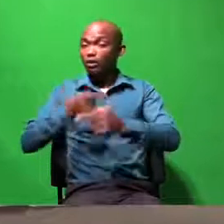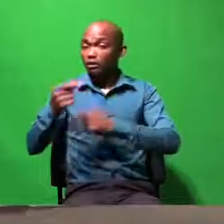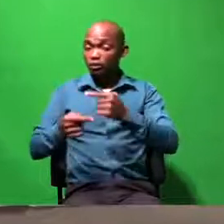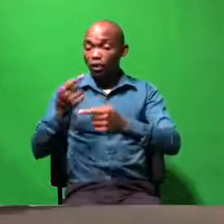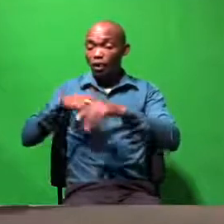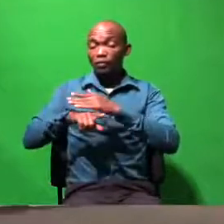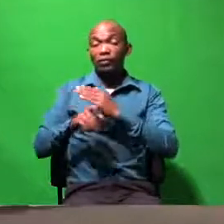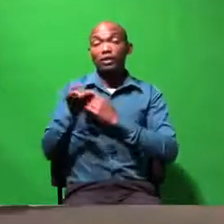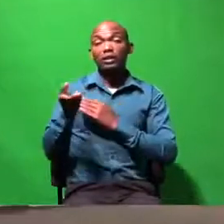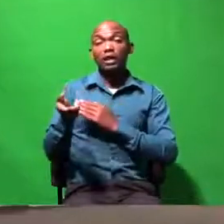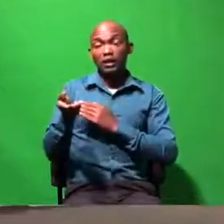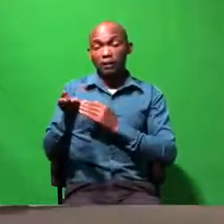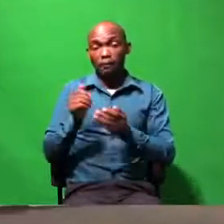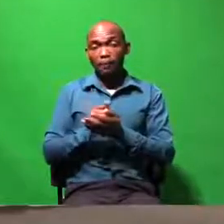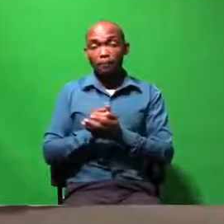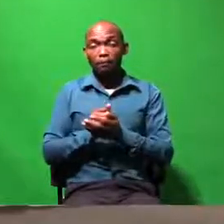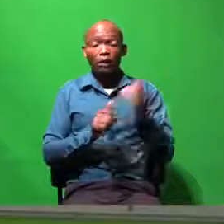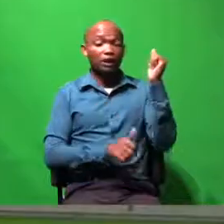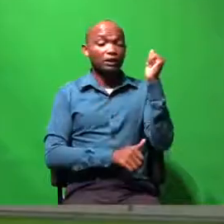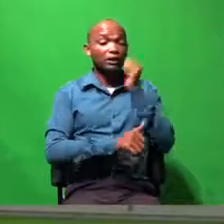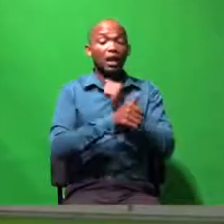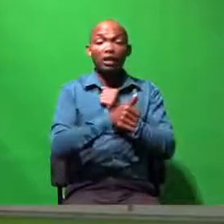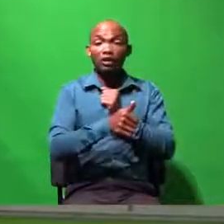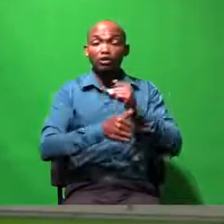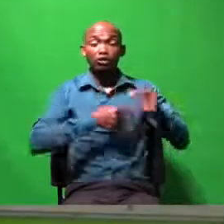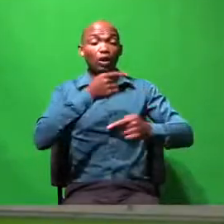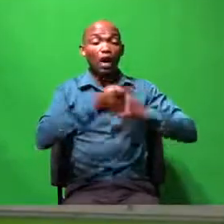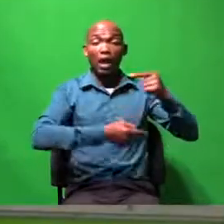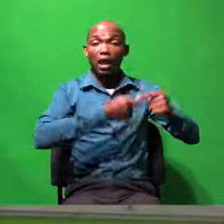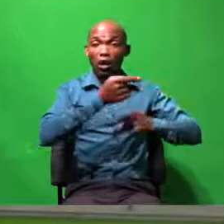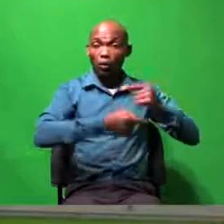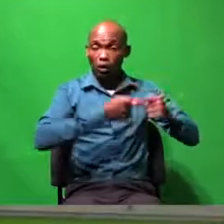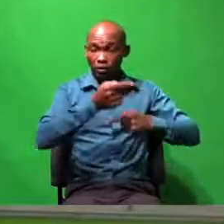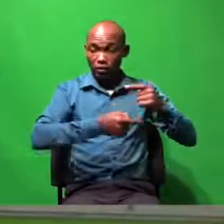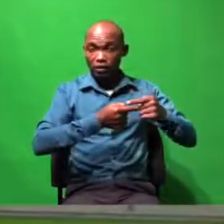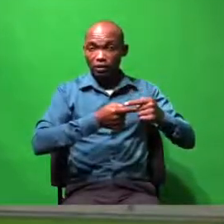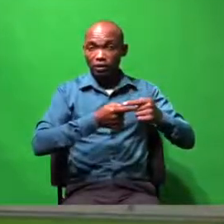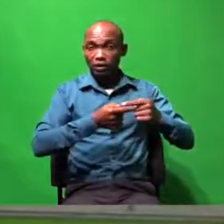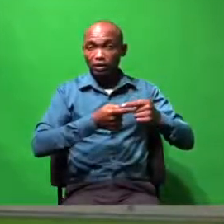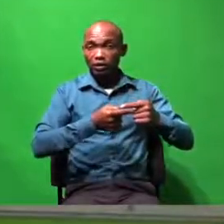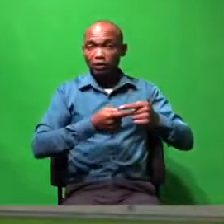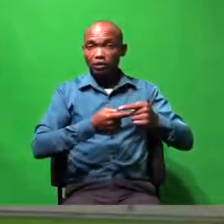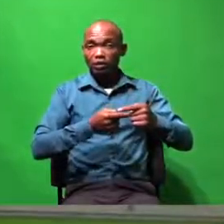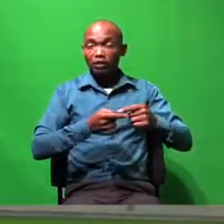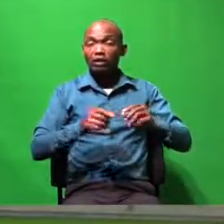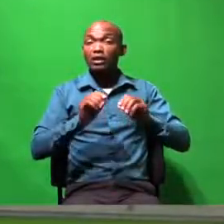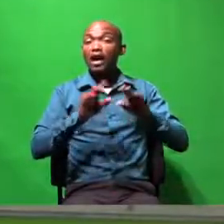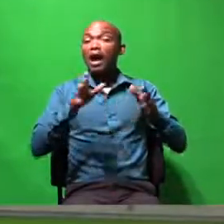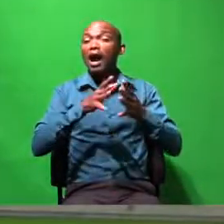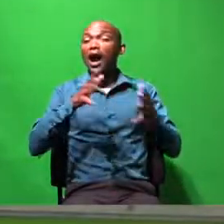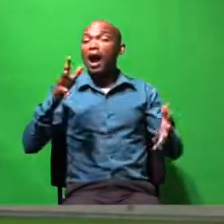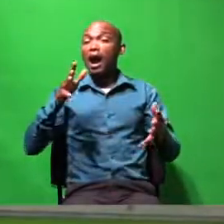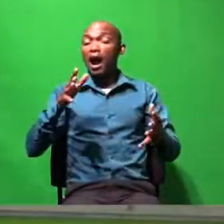If that fluid will be allowed to continue to accumulate more and